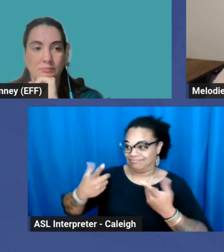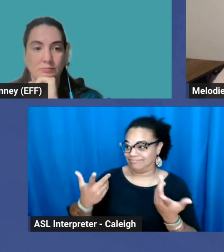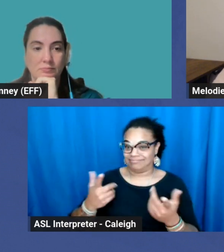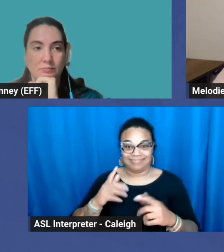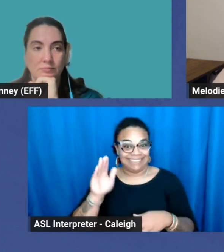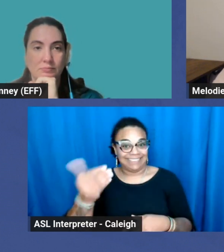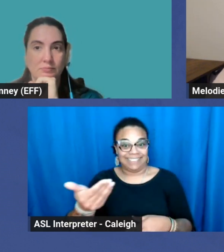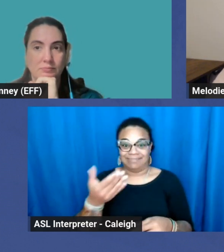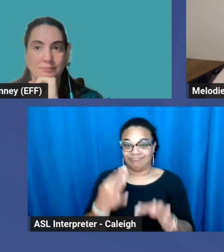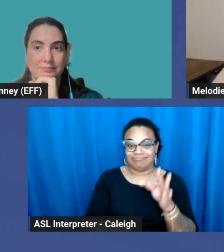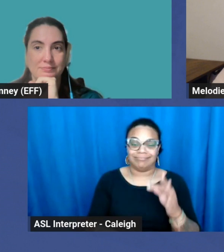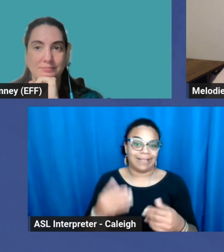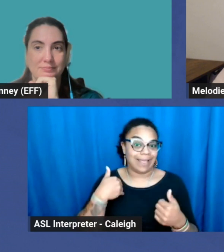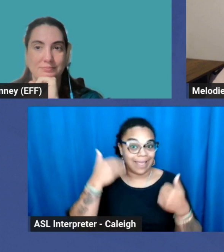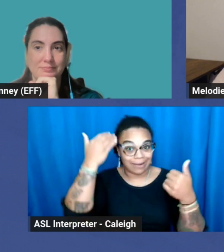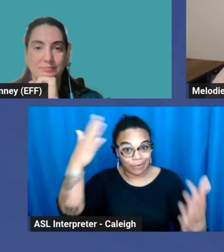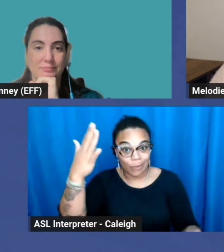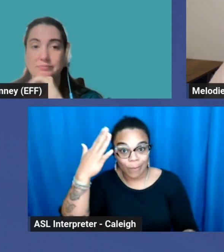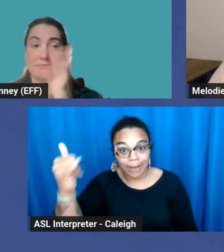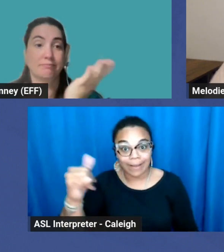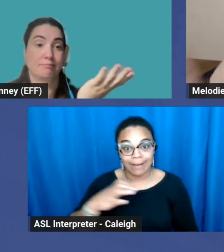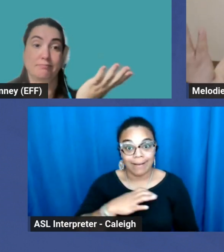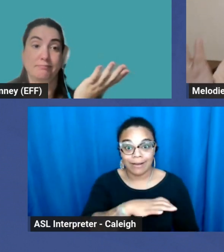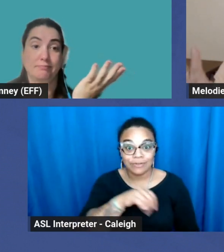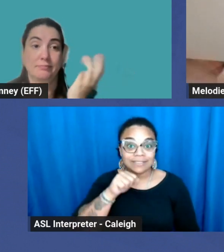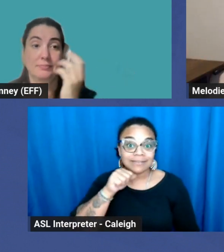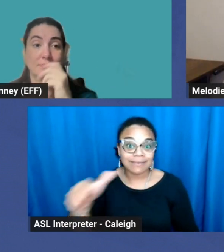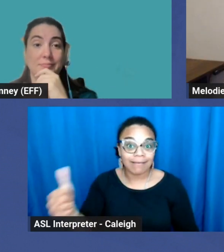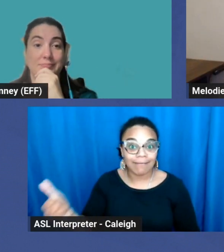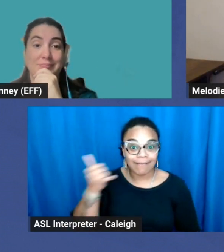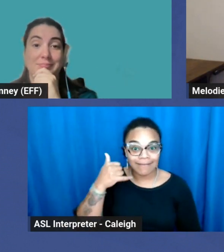calling us to deal with all of these issues, right?